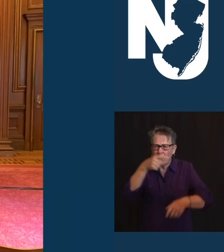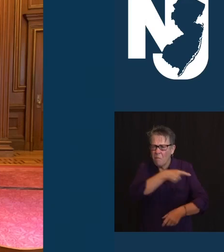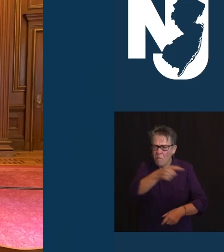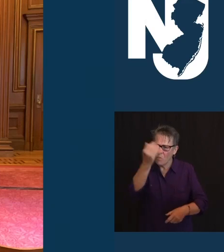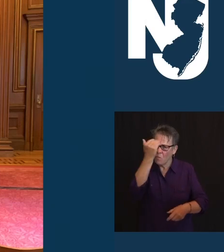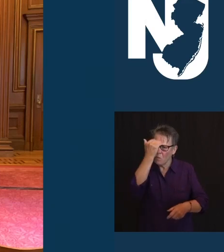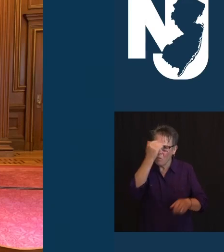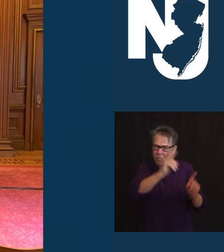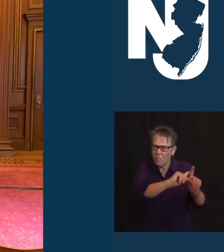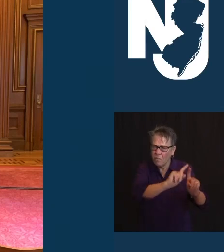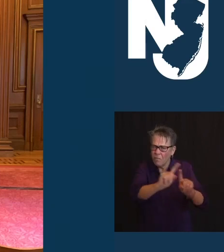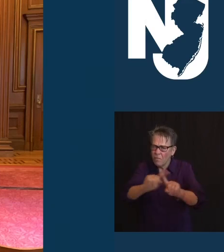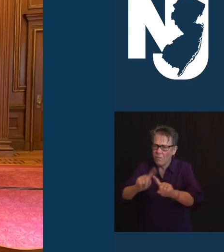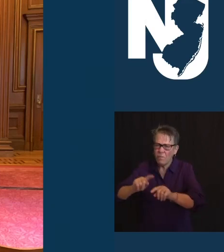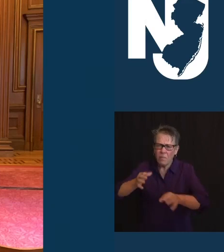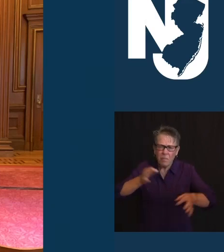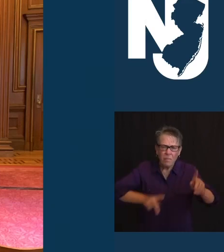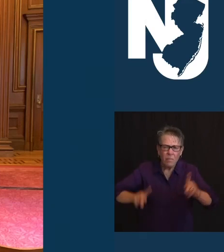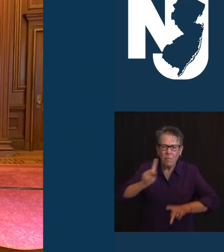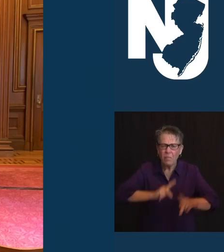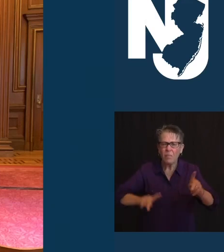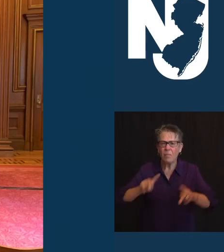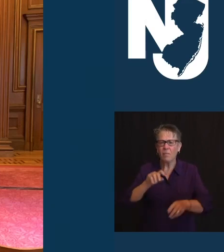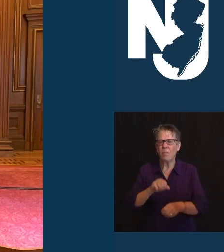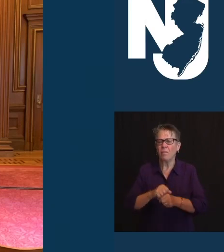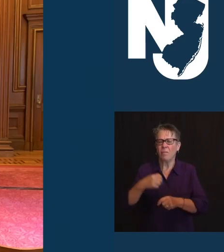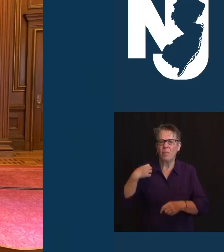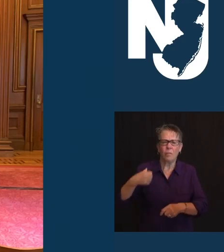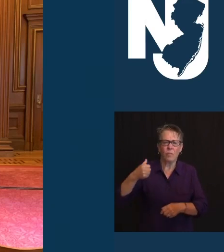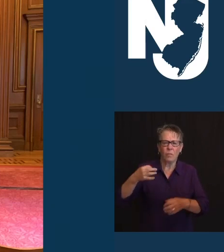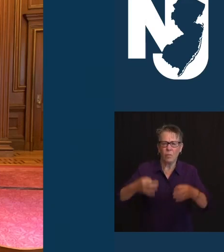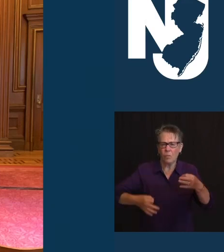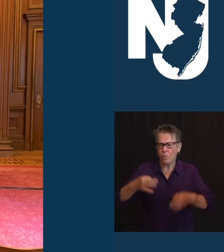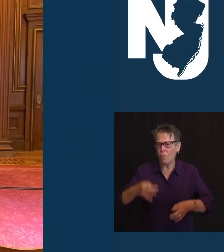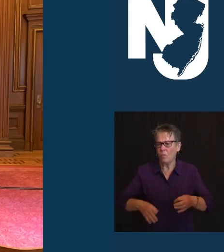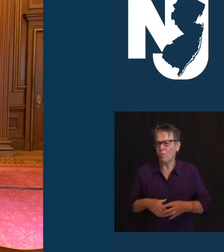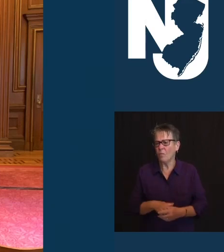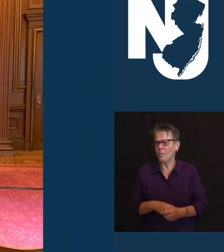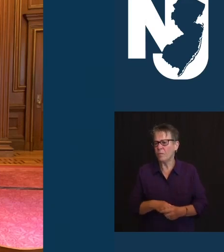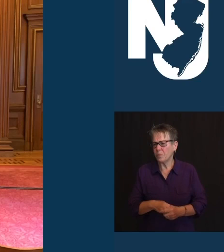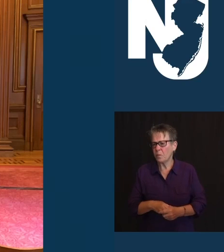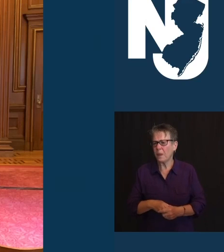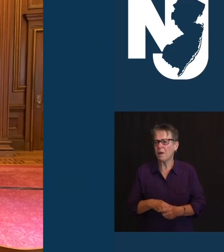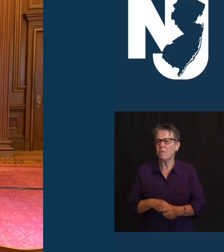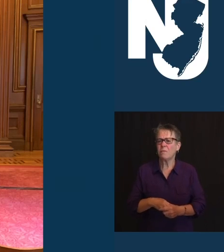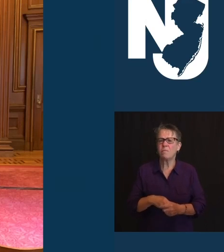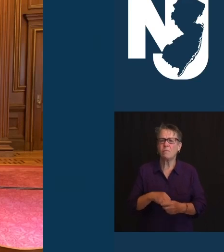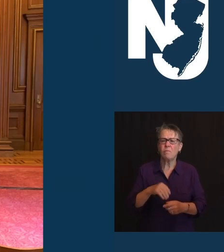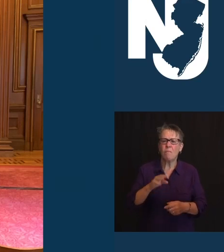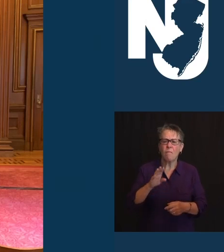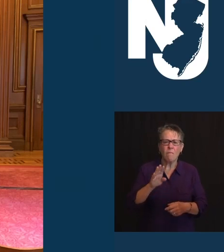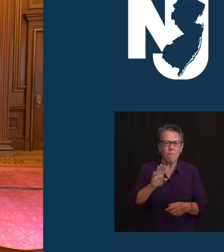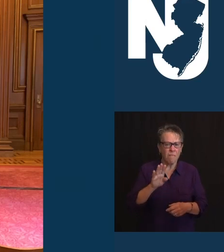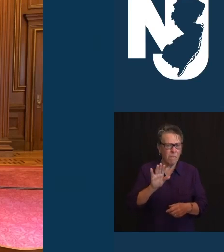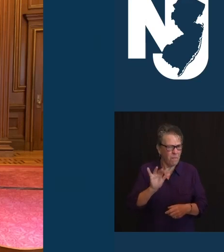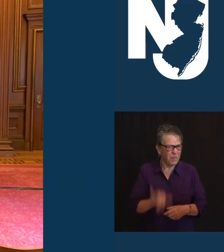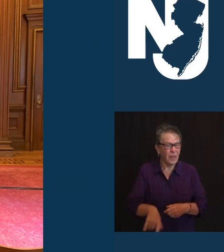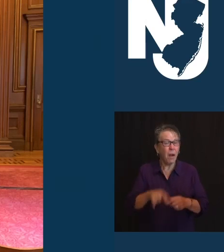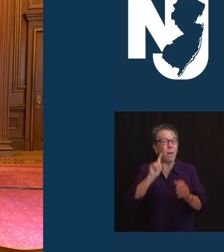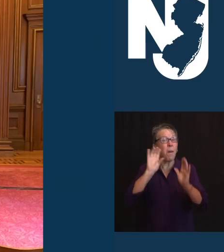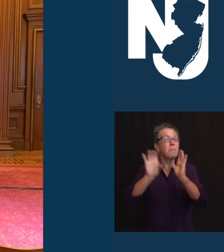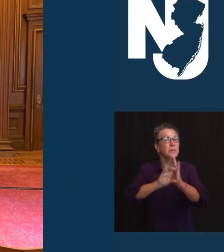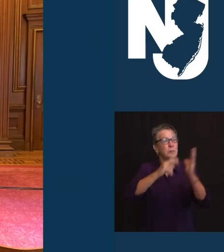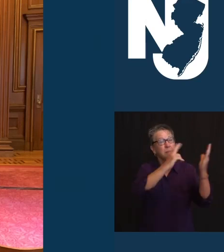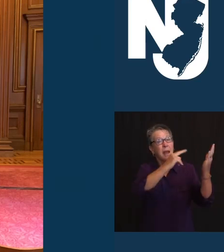they were, their history, their tendencies. It was an extraordinary history lesson. It was an extraordinary moment. And I can tell you, we will never forget